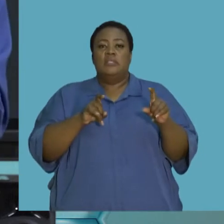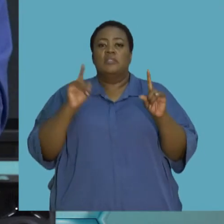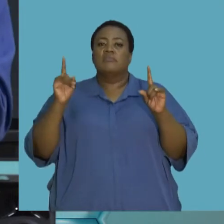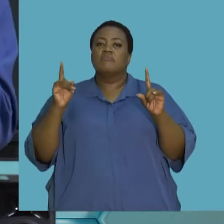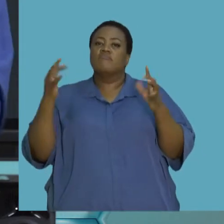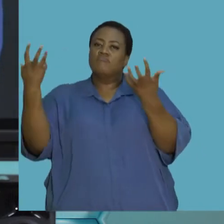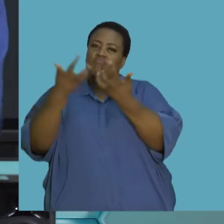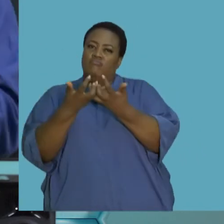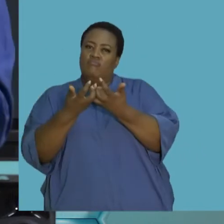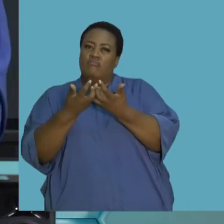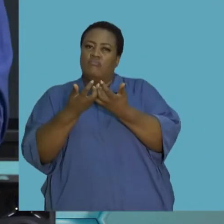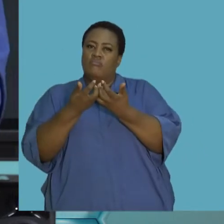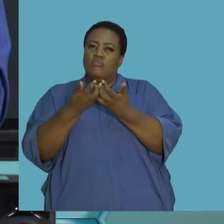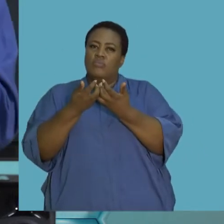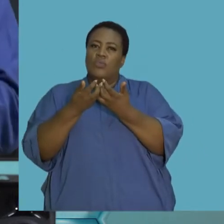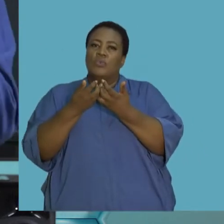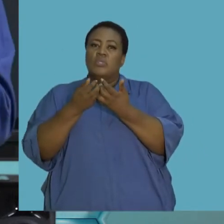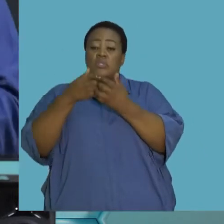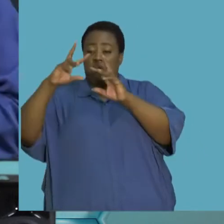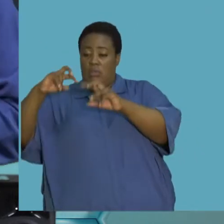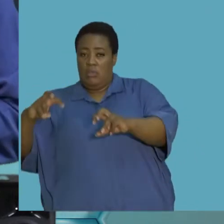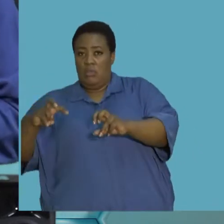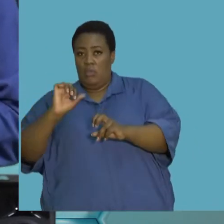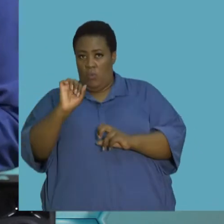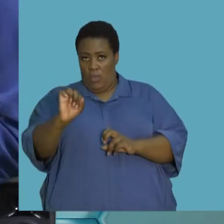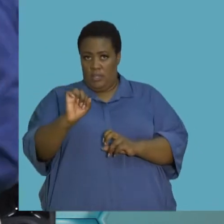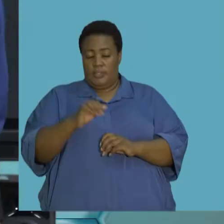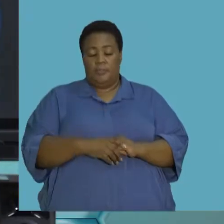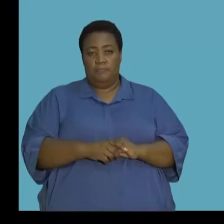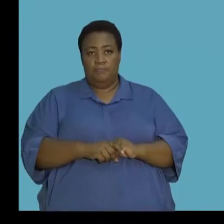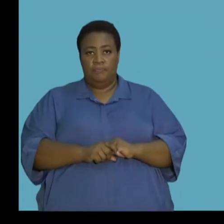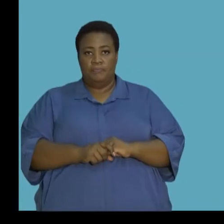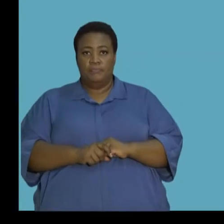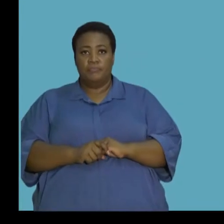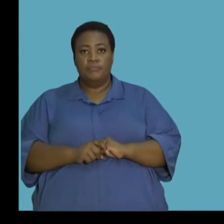intention of what you need to establish at the end of your investigation.